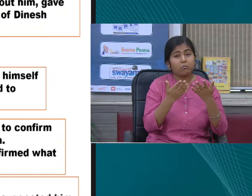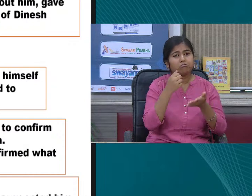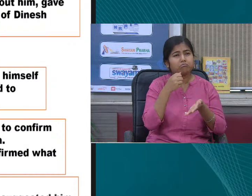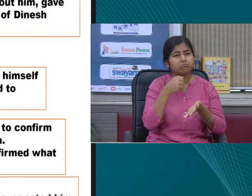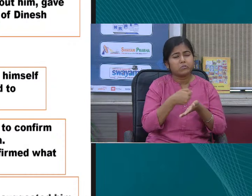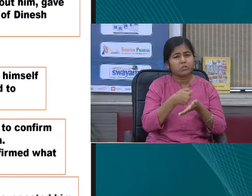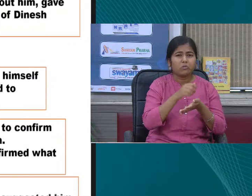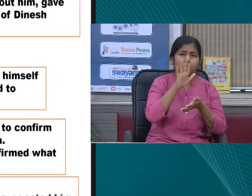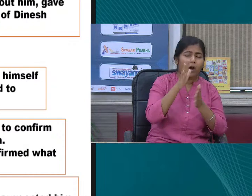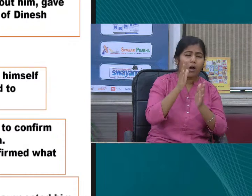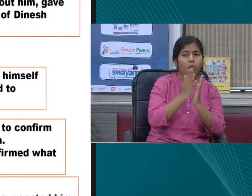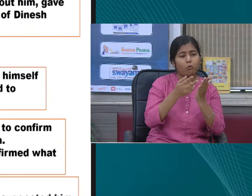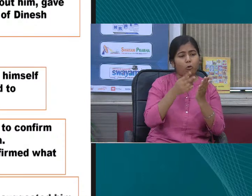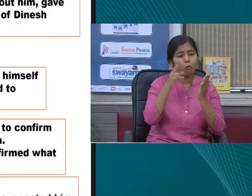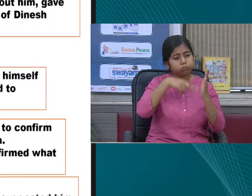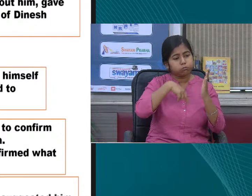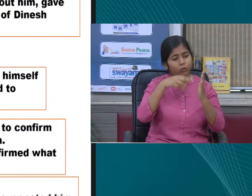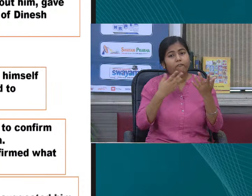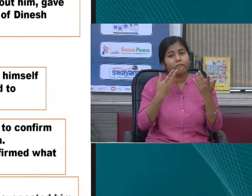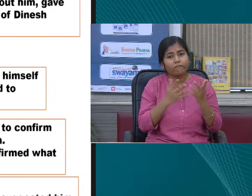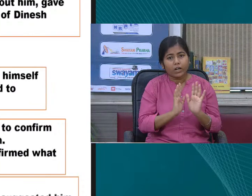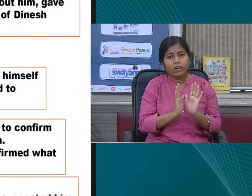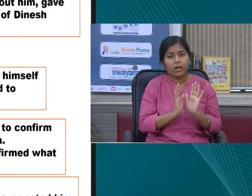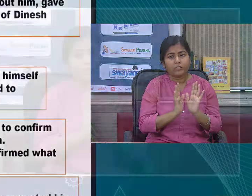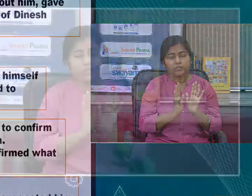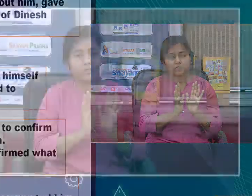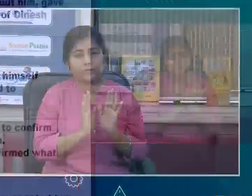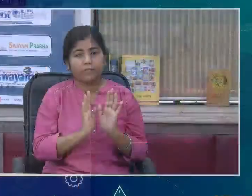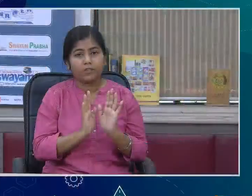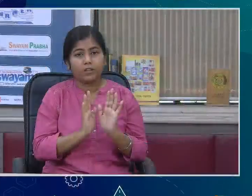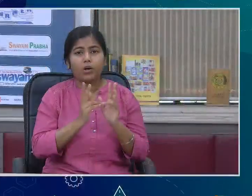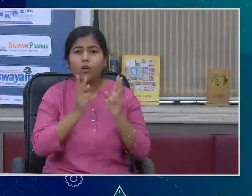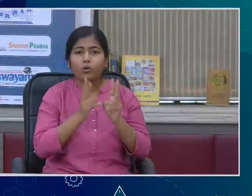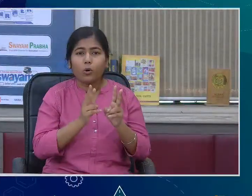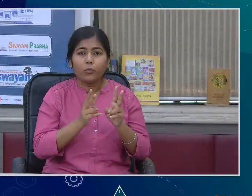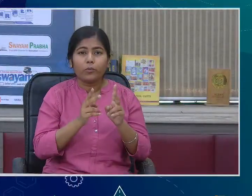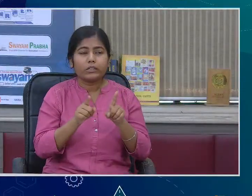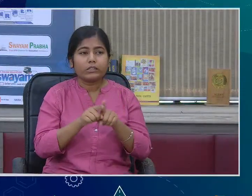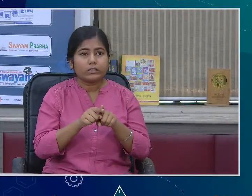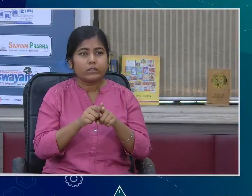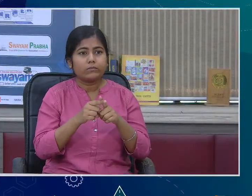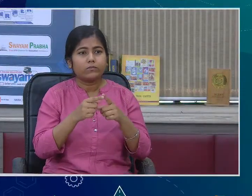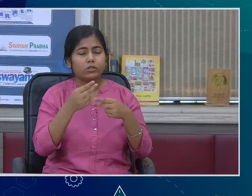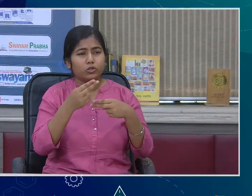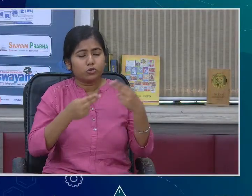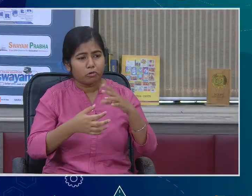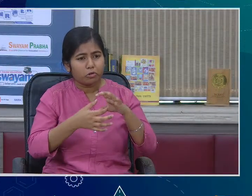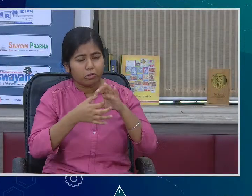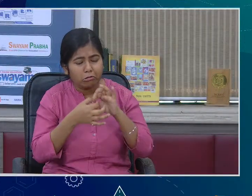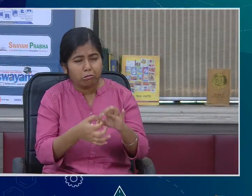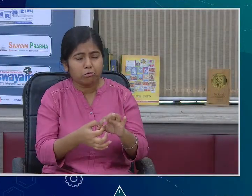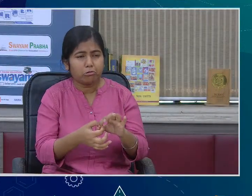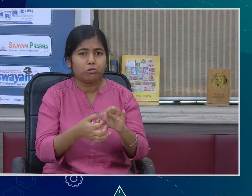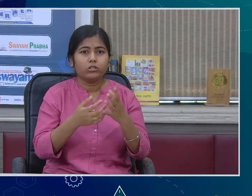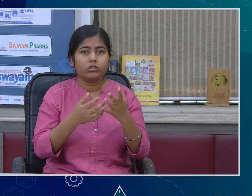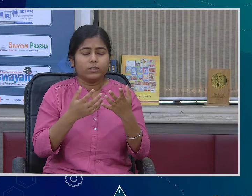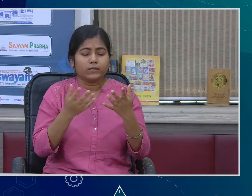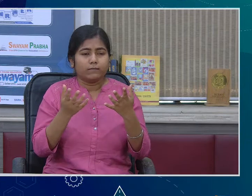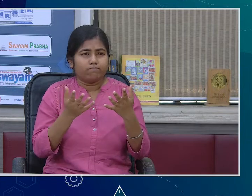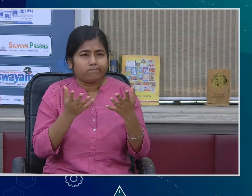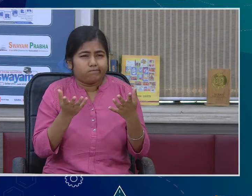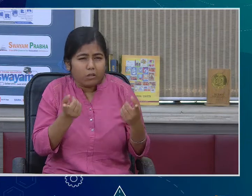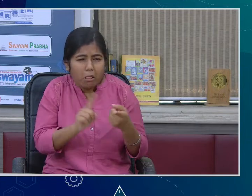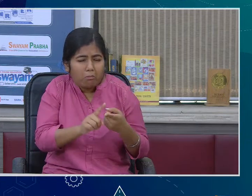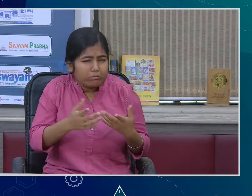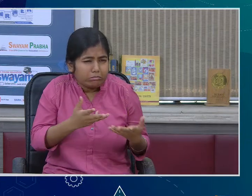he completed 5 books in reading and he mostly read thriller and suspense books. But when Parimal Ghosh told